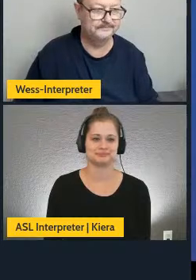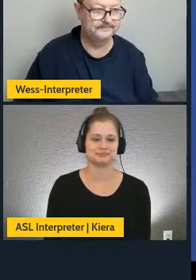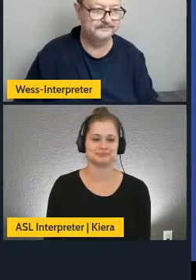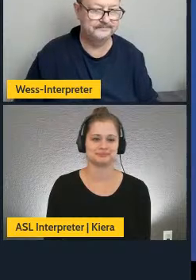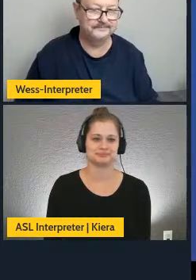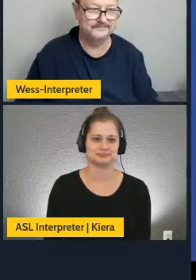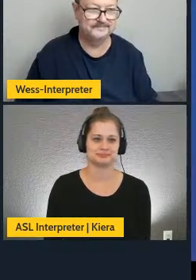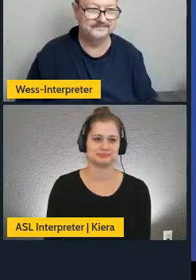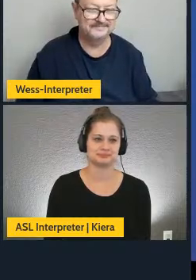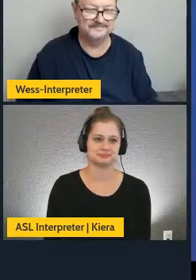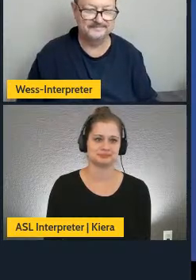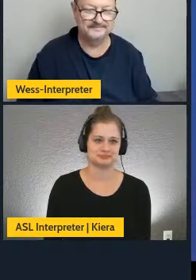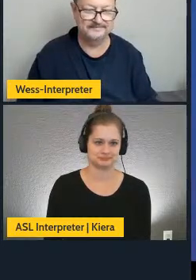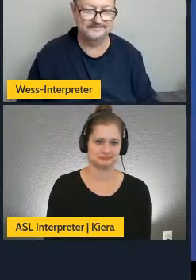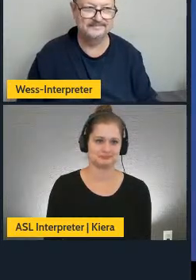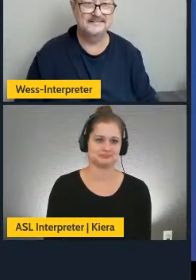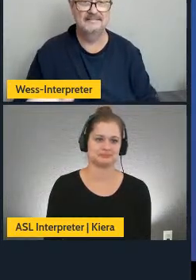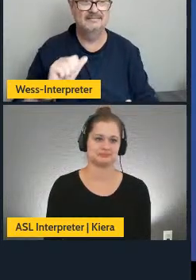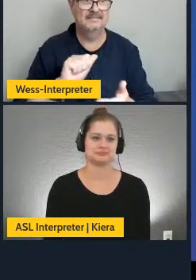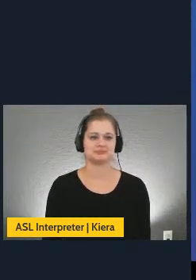That was all.